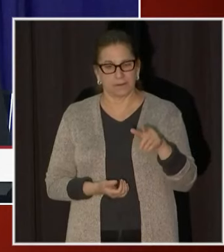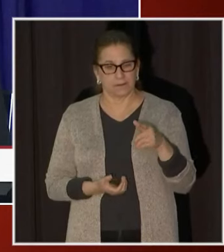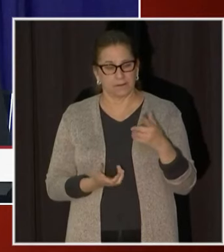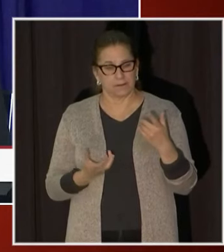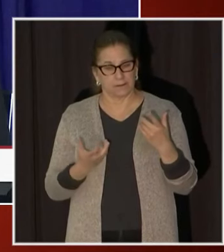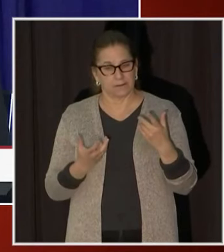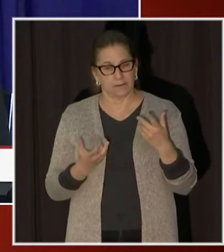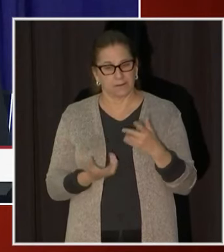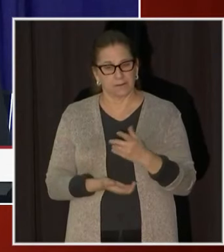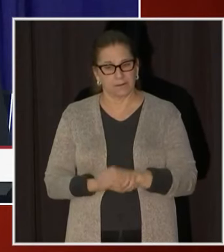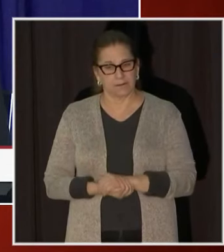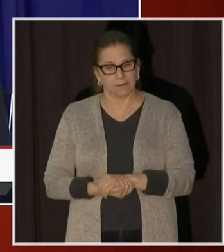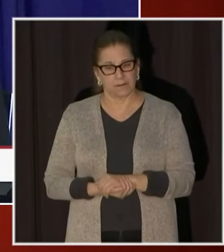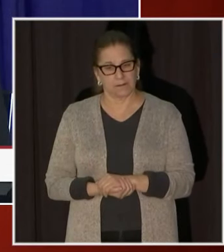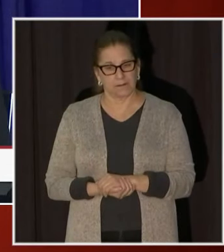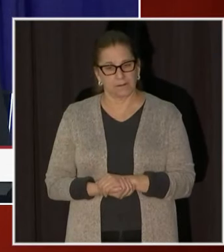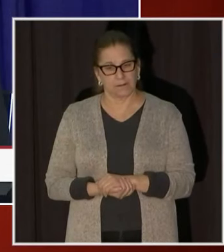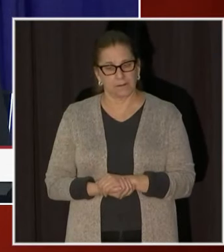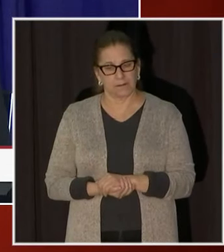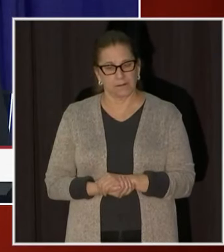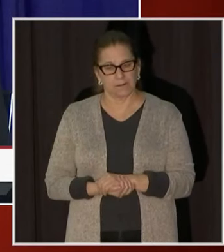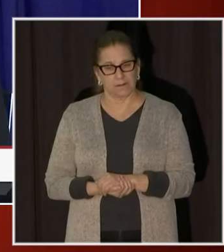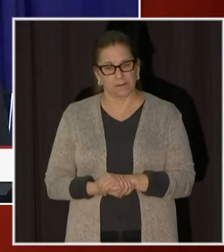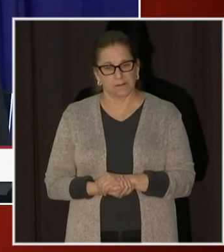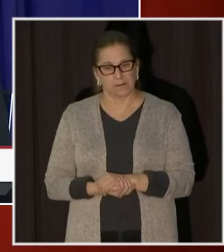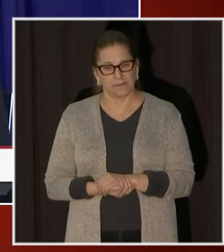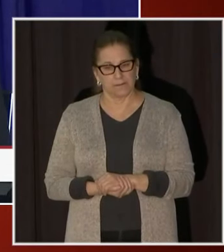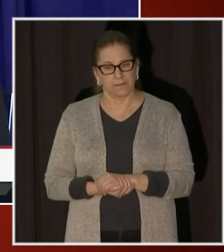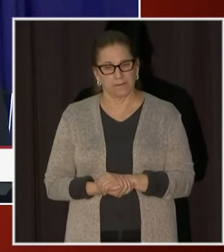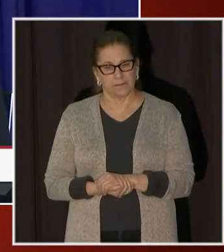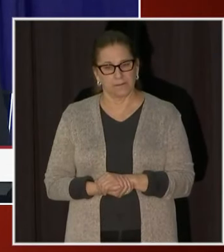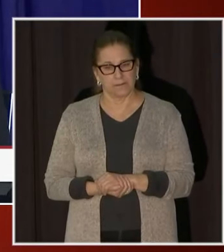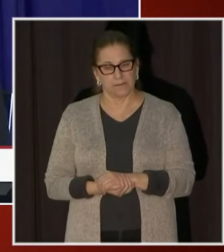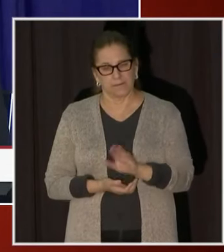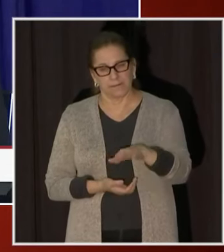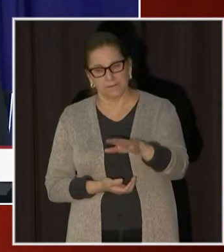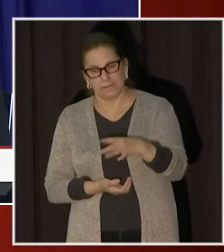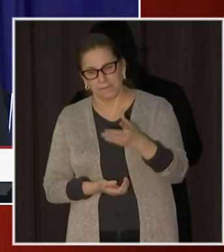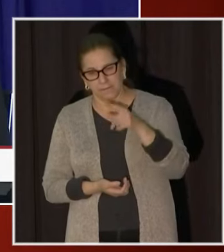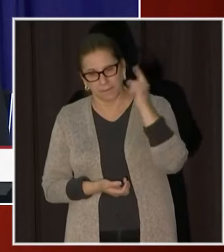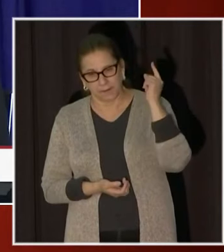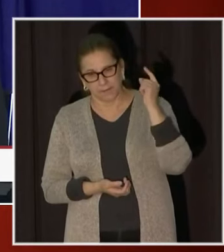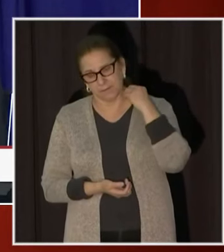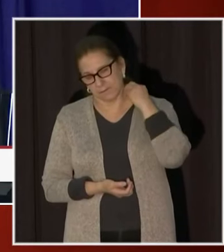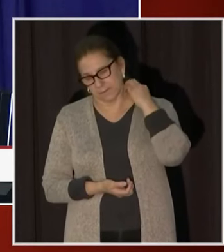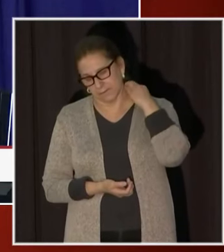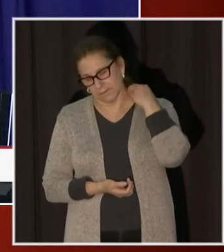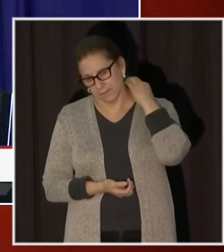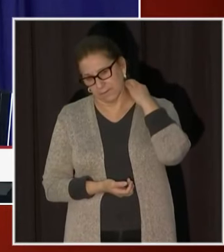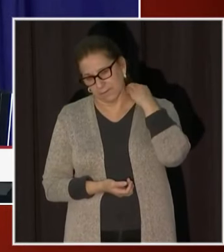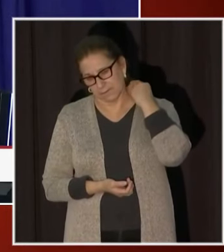of OCME, are those your mobile morgues that we saw out there the other day?